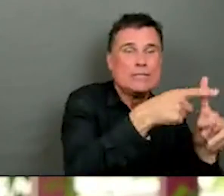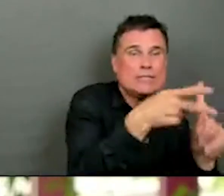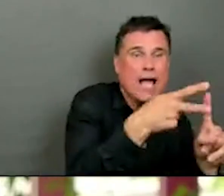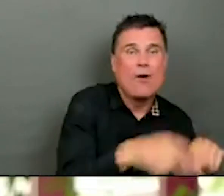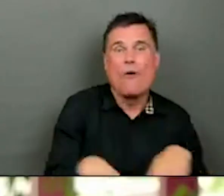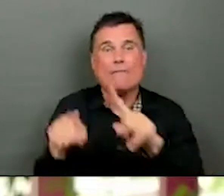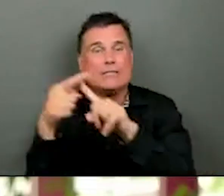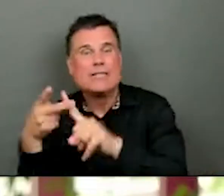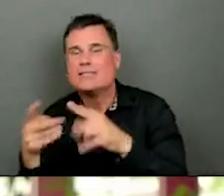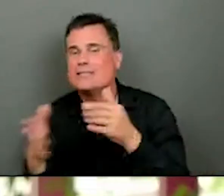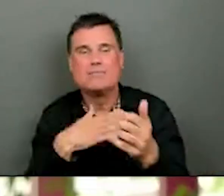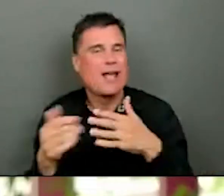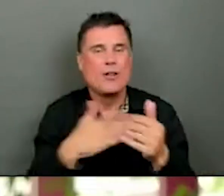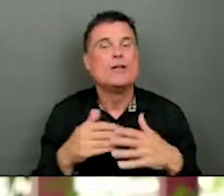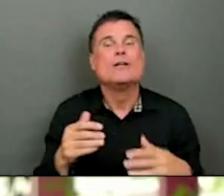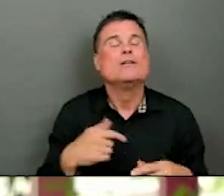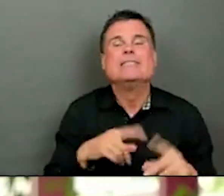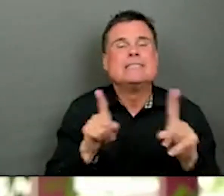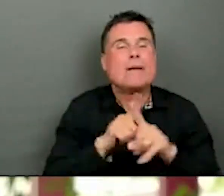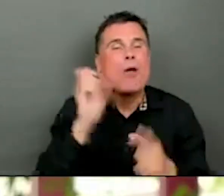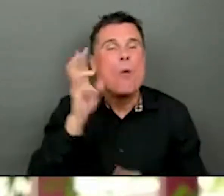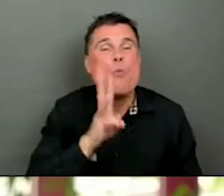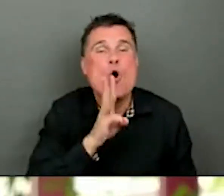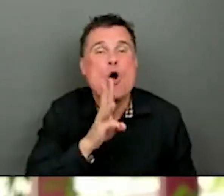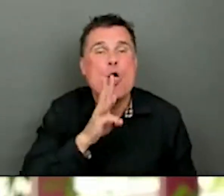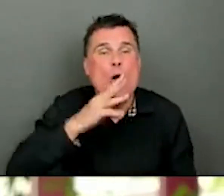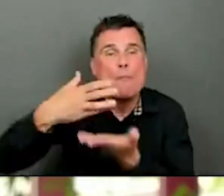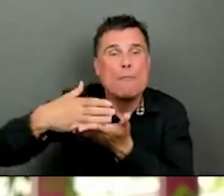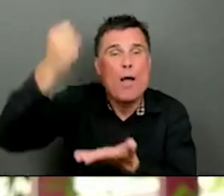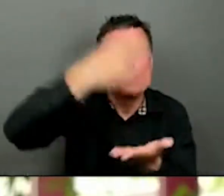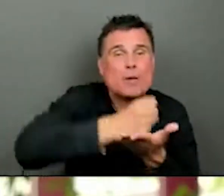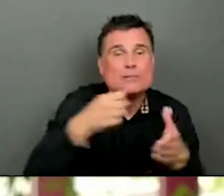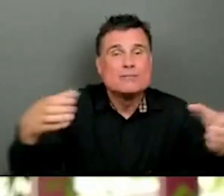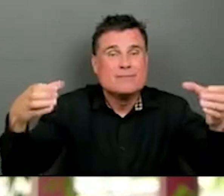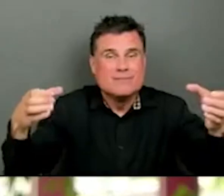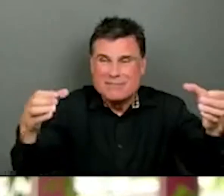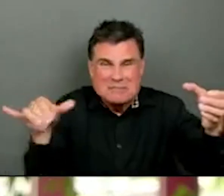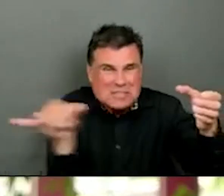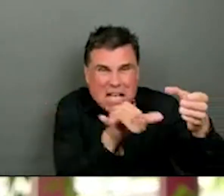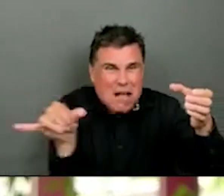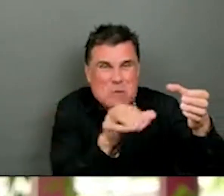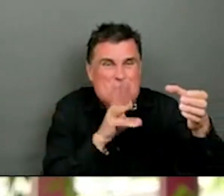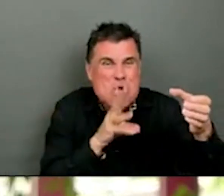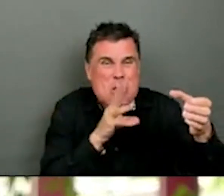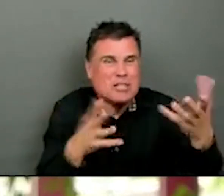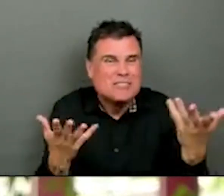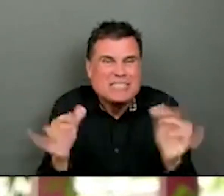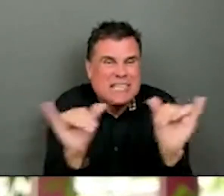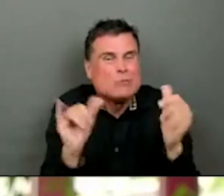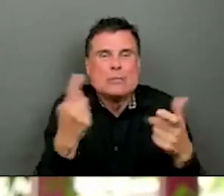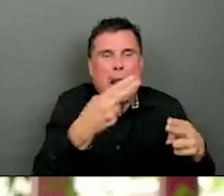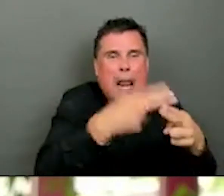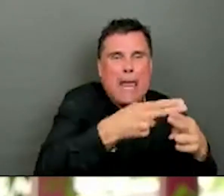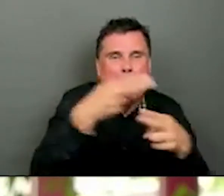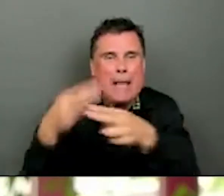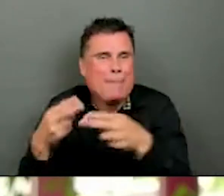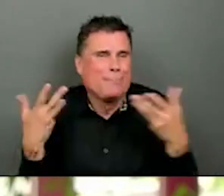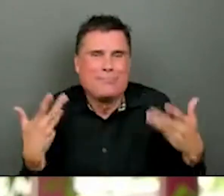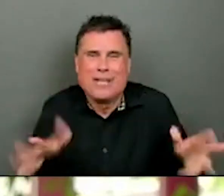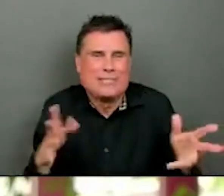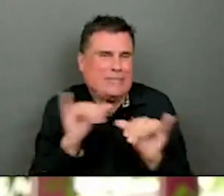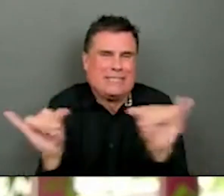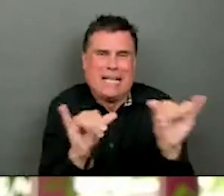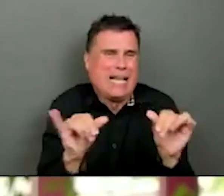water bottled by different companies. They are the same, very much the same antigen, the part that stimulates your